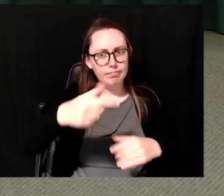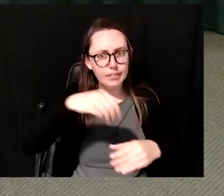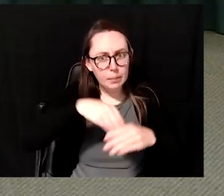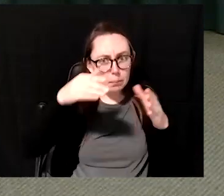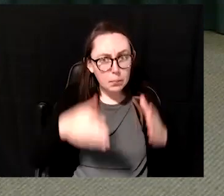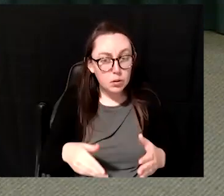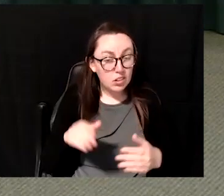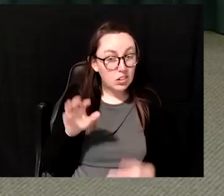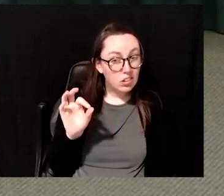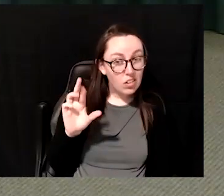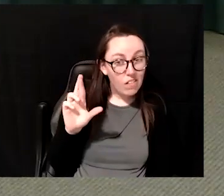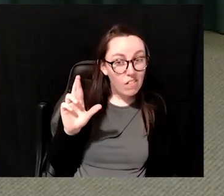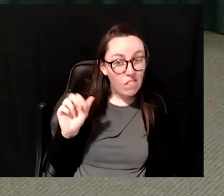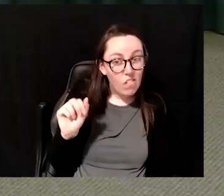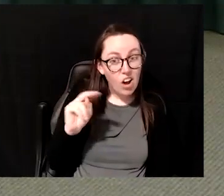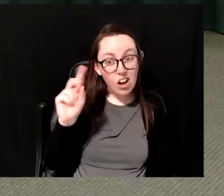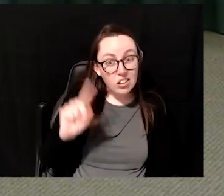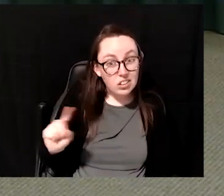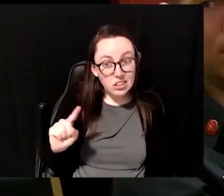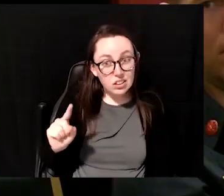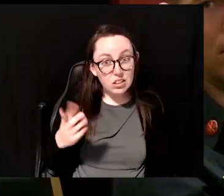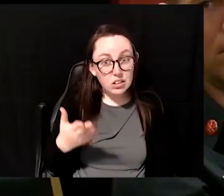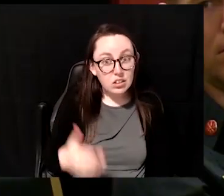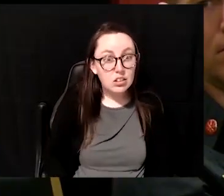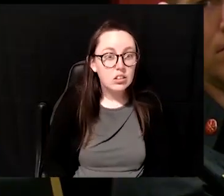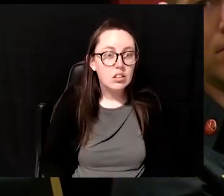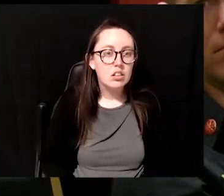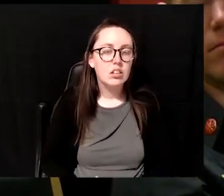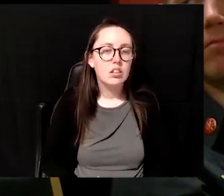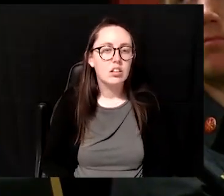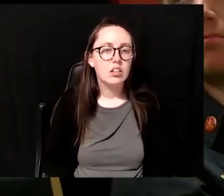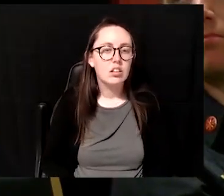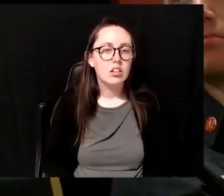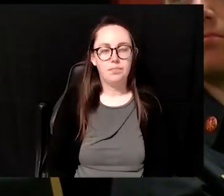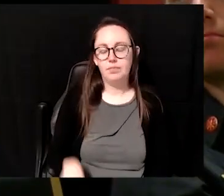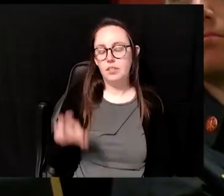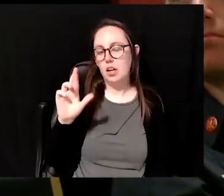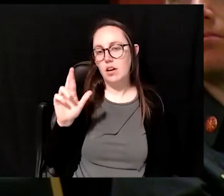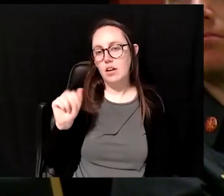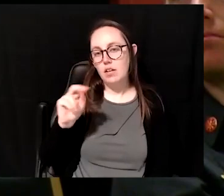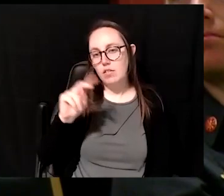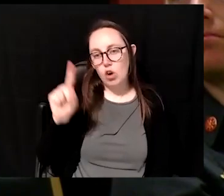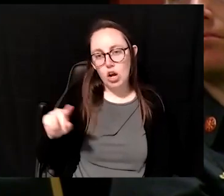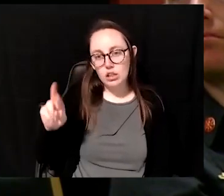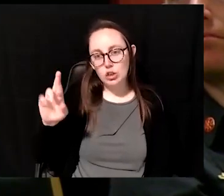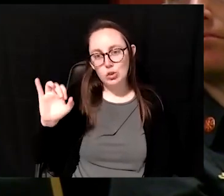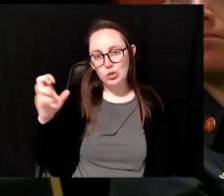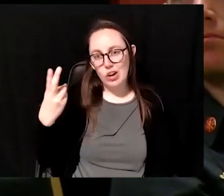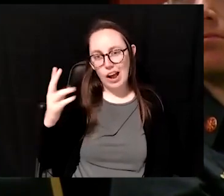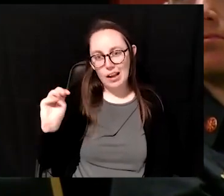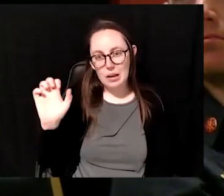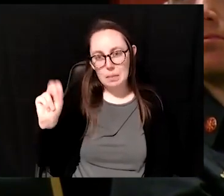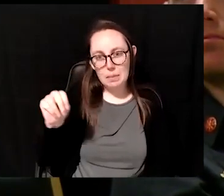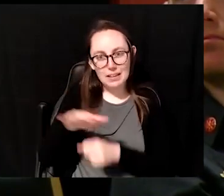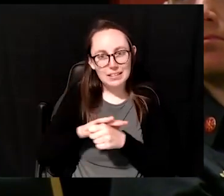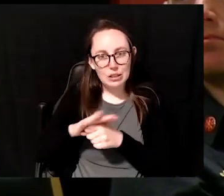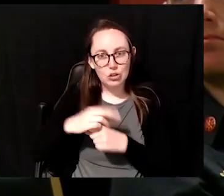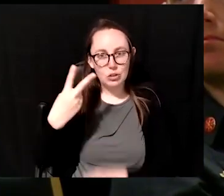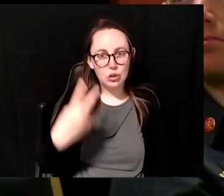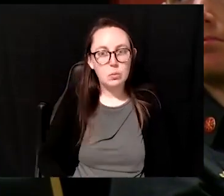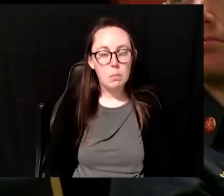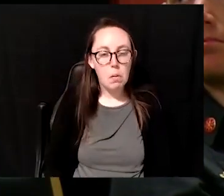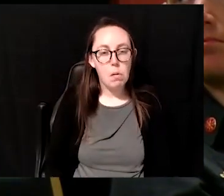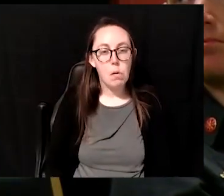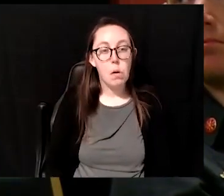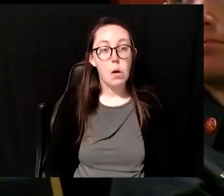France um Franz reichmann District Two uh so first of all